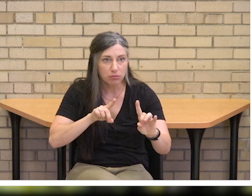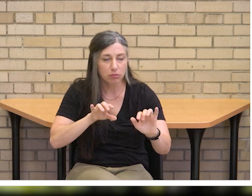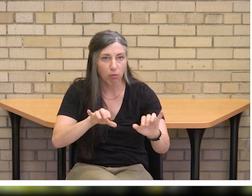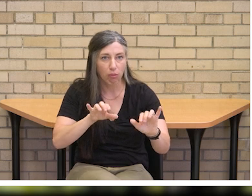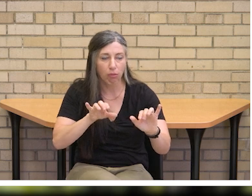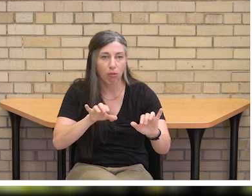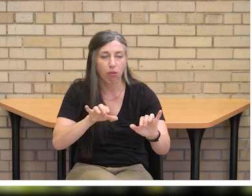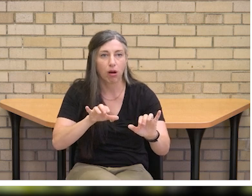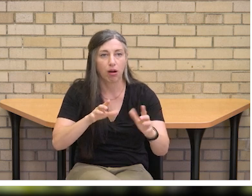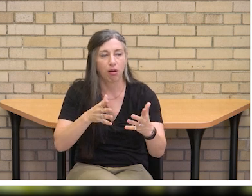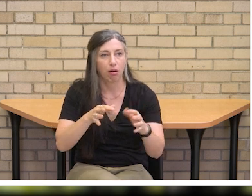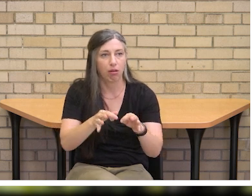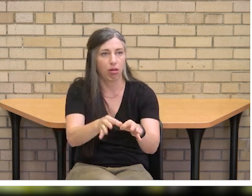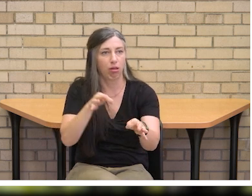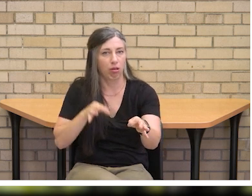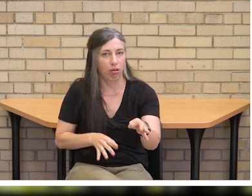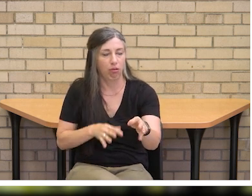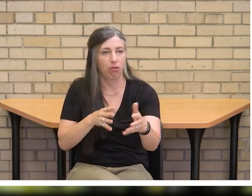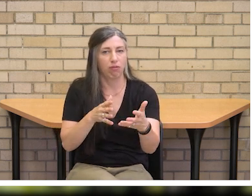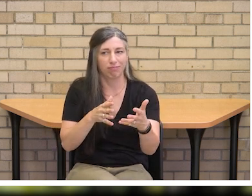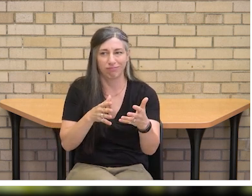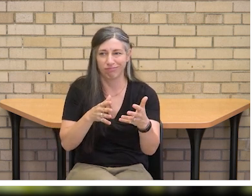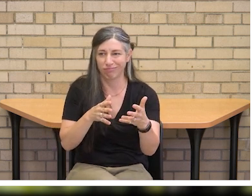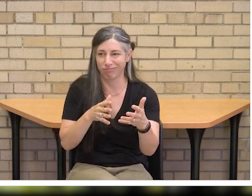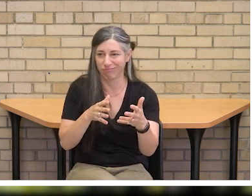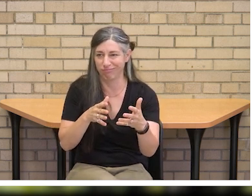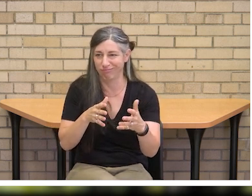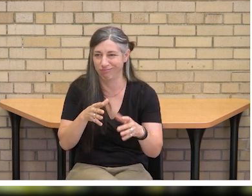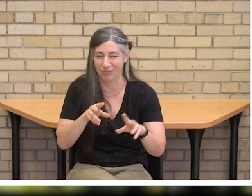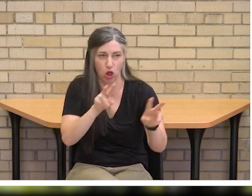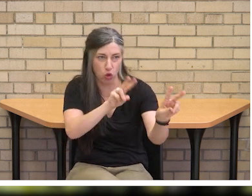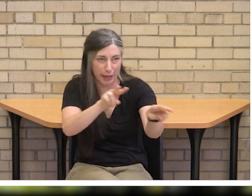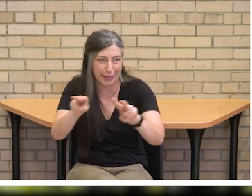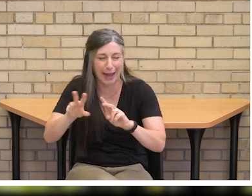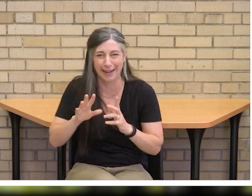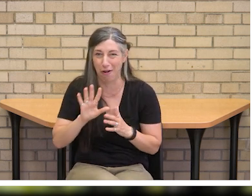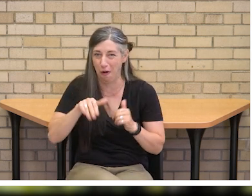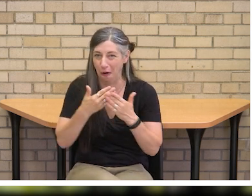at some of these outstanding older bridges,